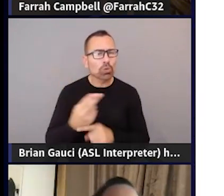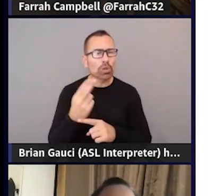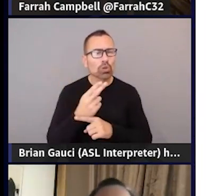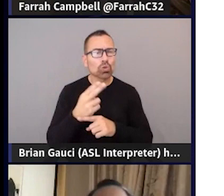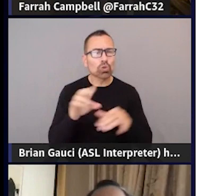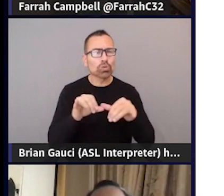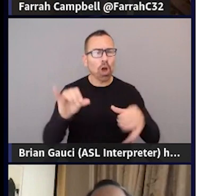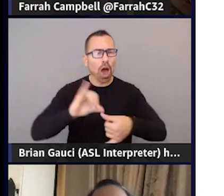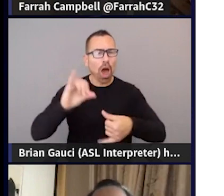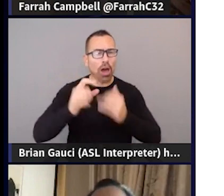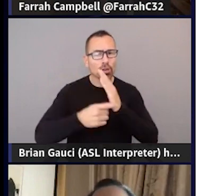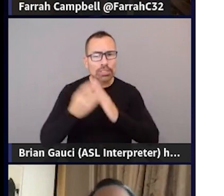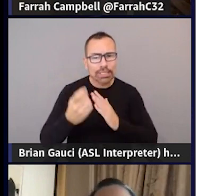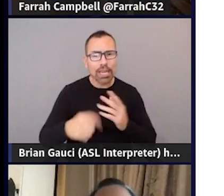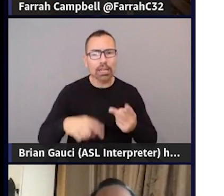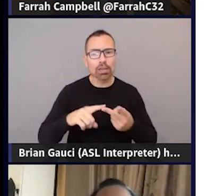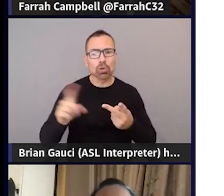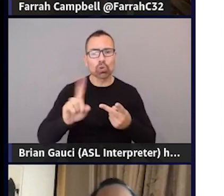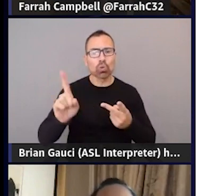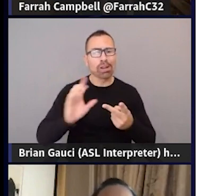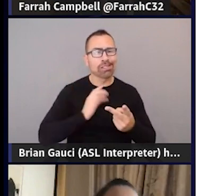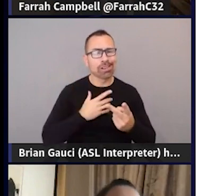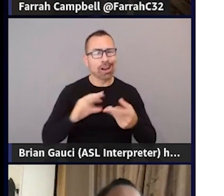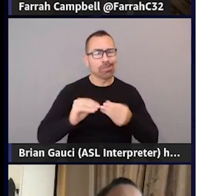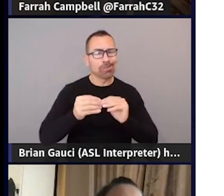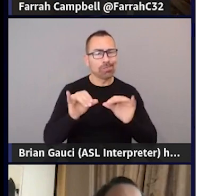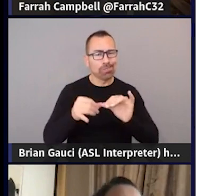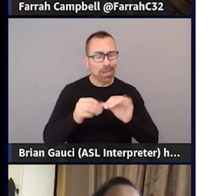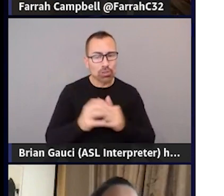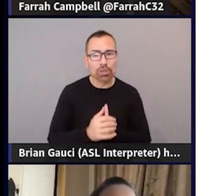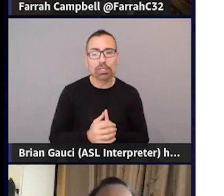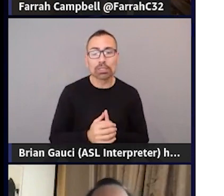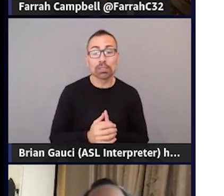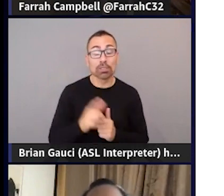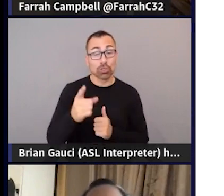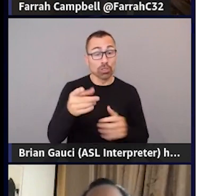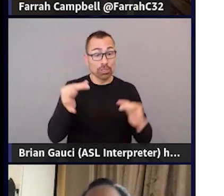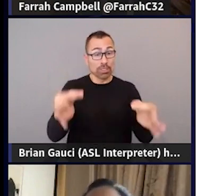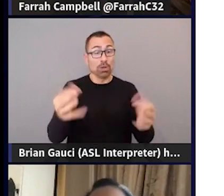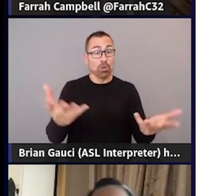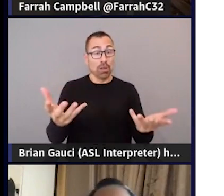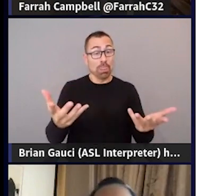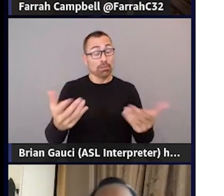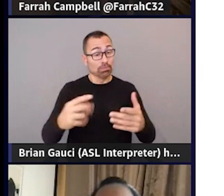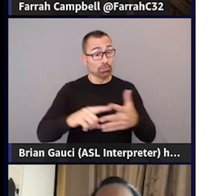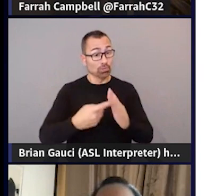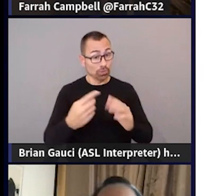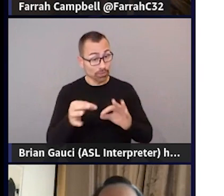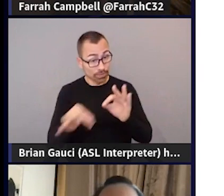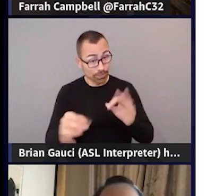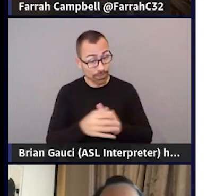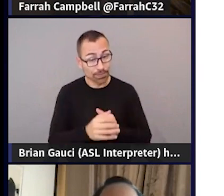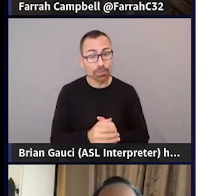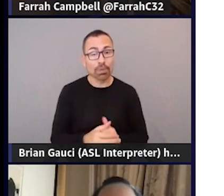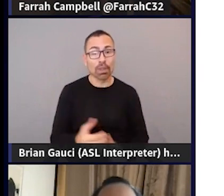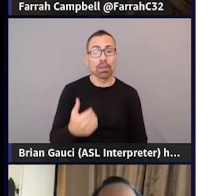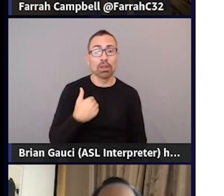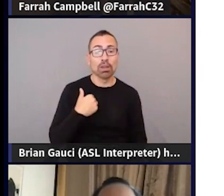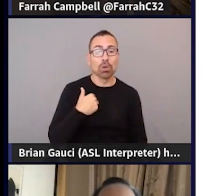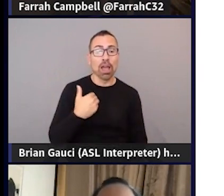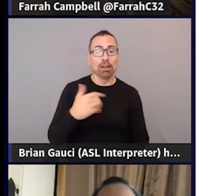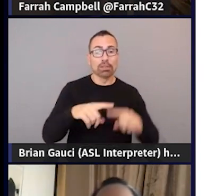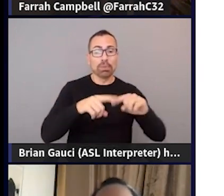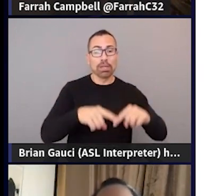our metrics? So today what we did was we decided to let's start simple. So very simply, we have, based on